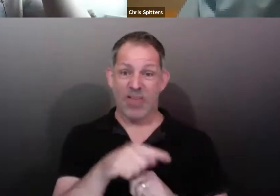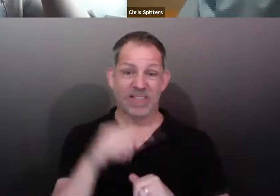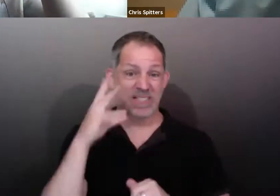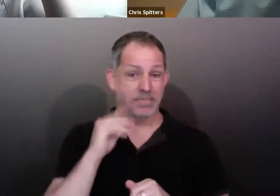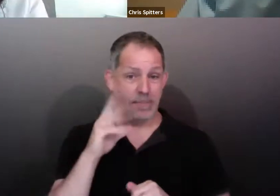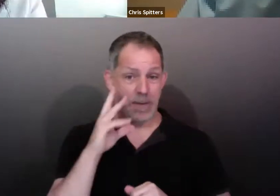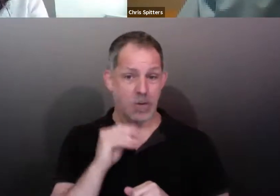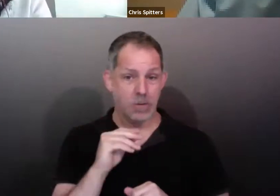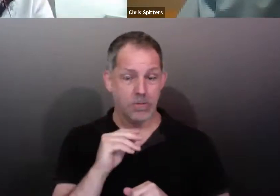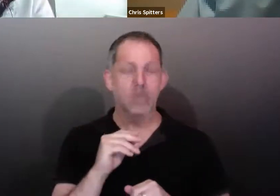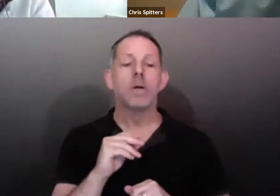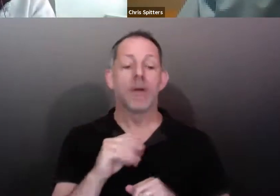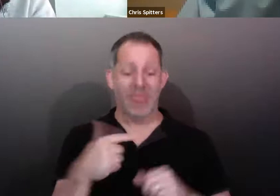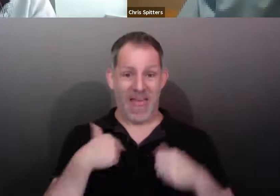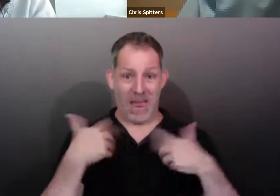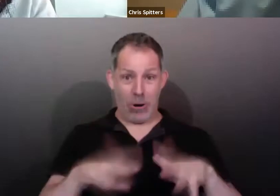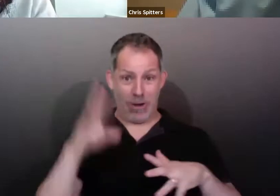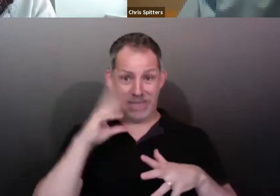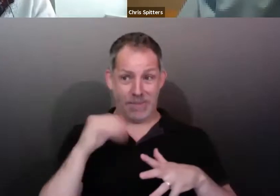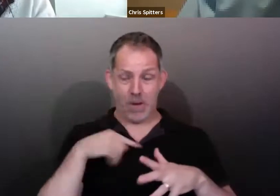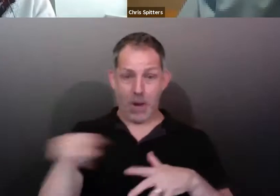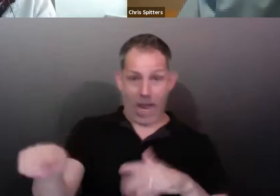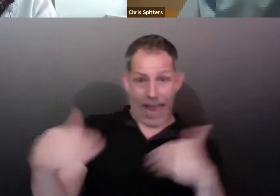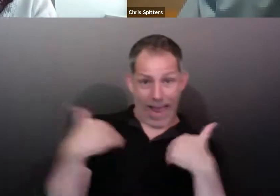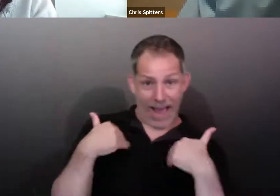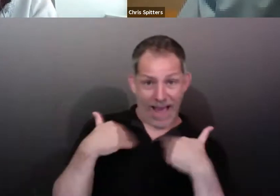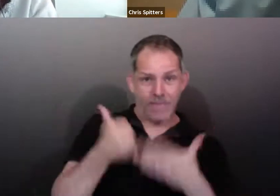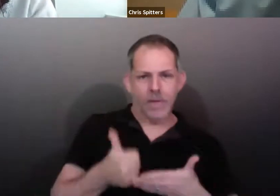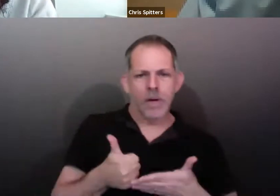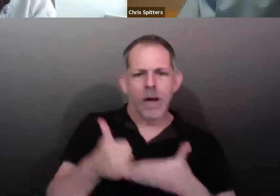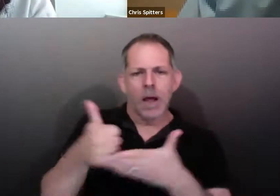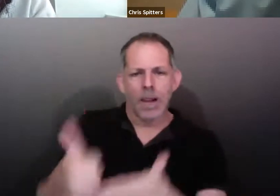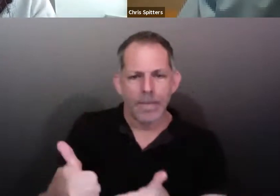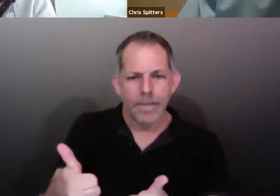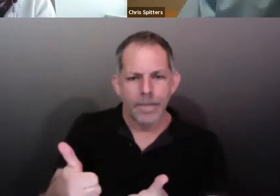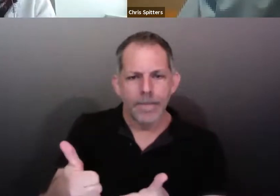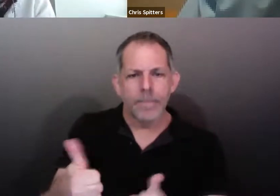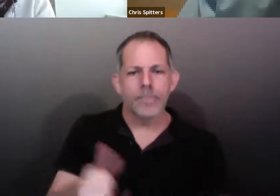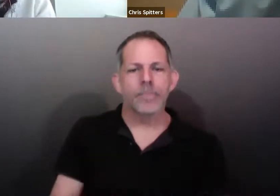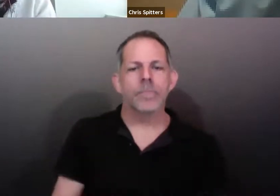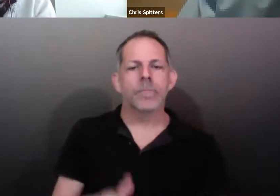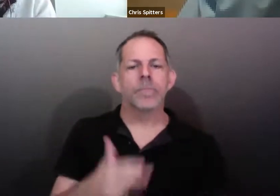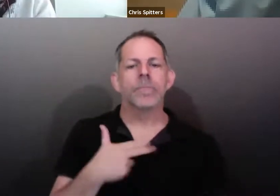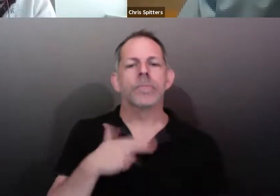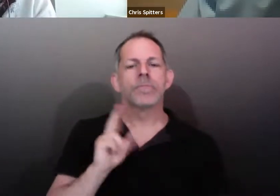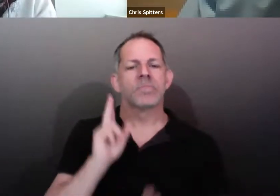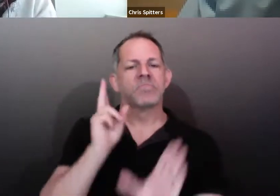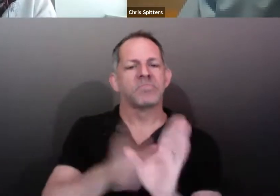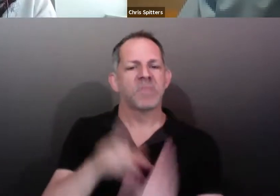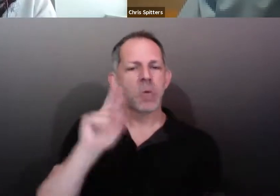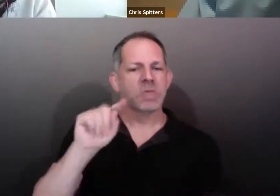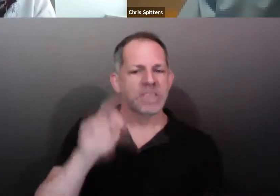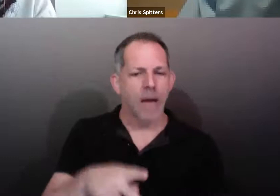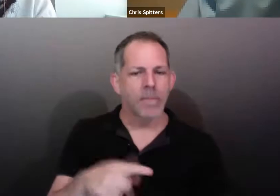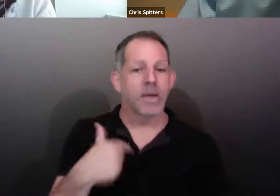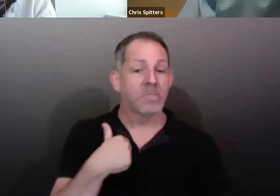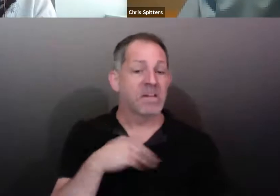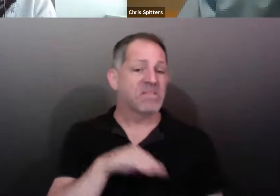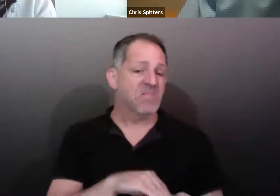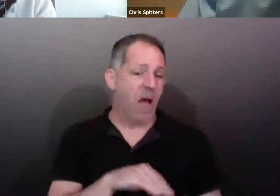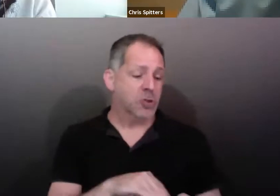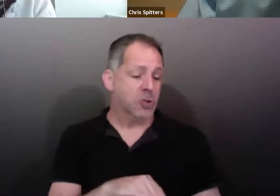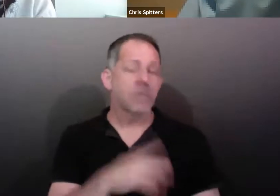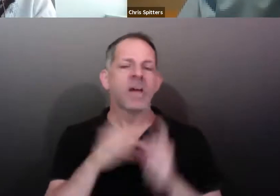to participate in the UW study, and I've been donating my plasma, and so I hope that that's just contributing to the body